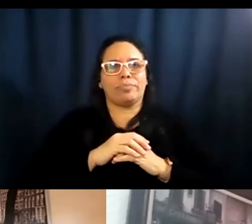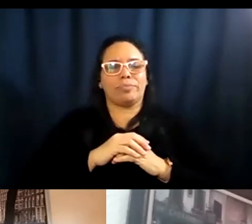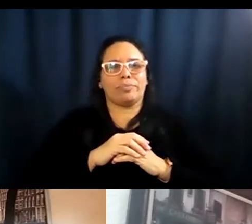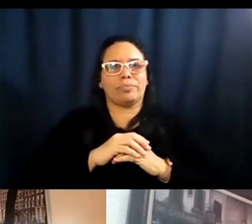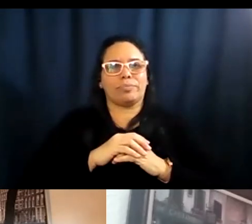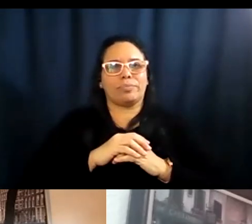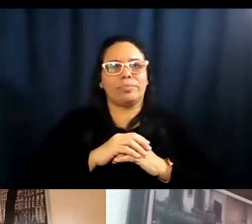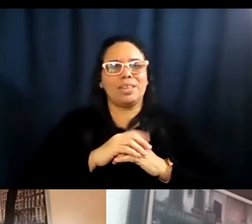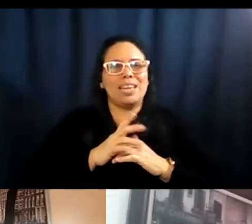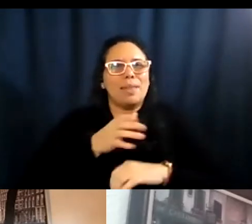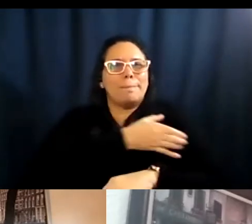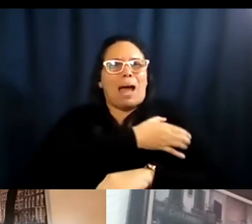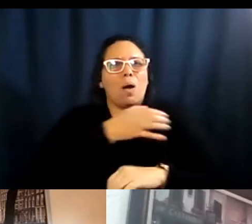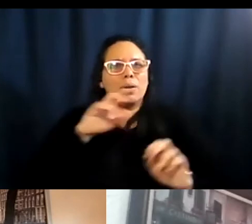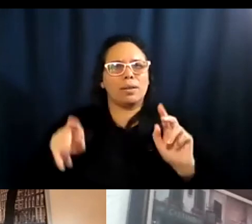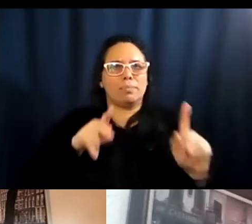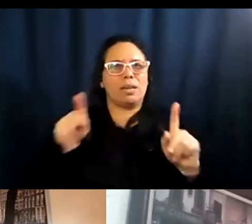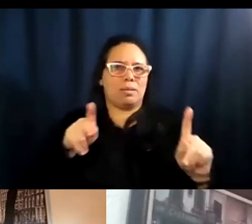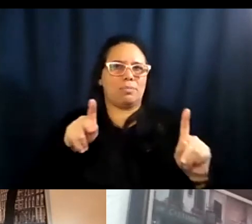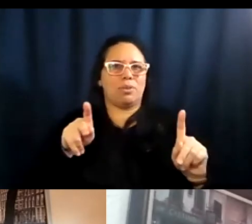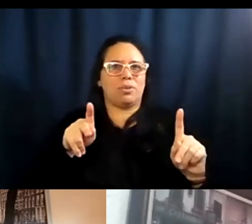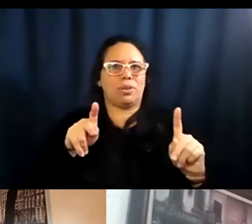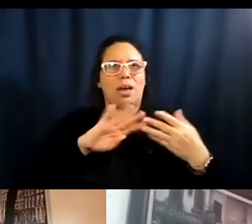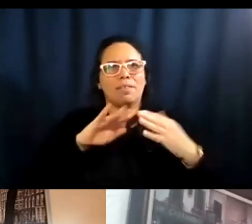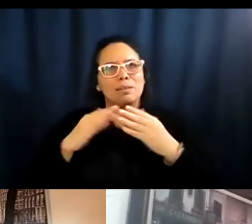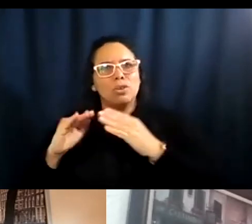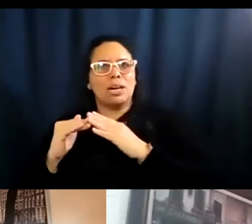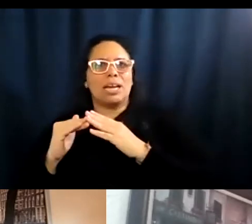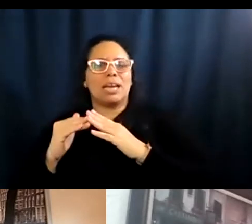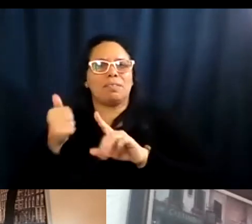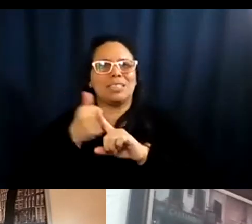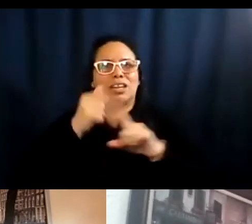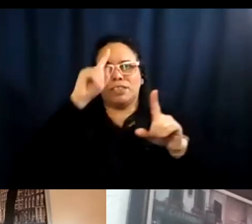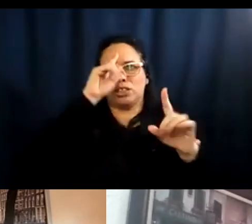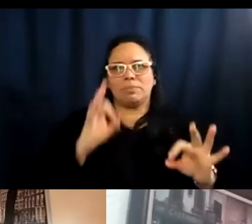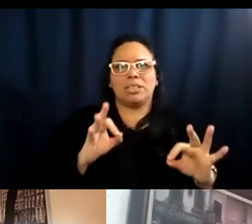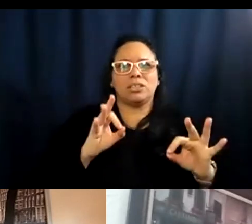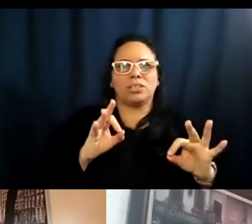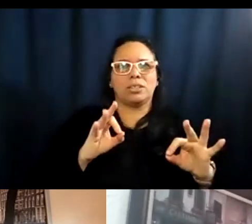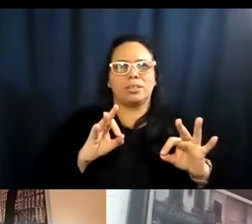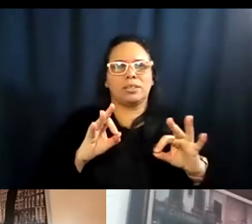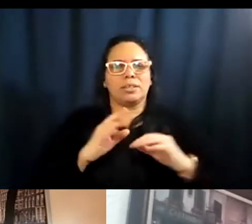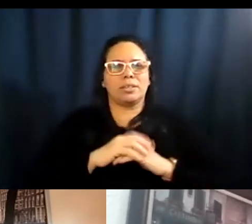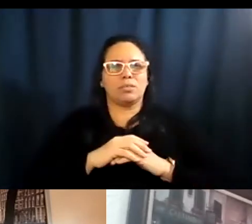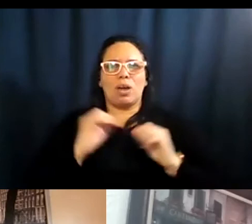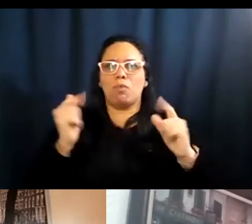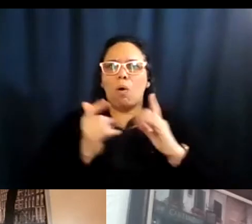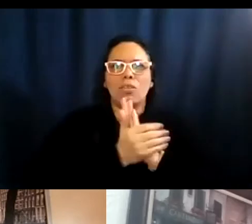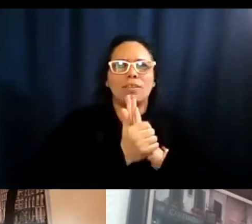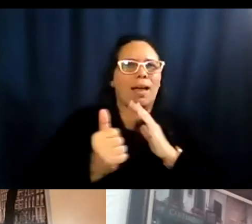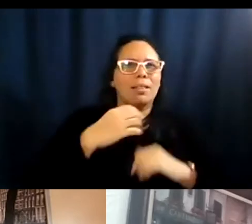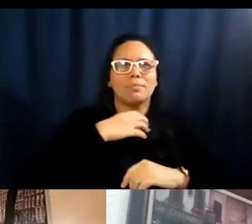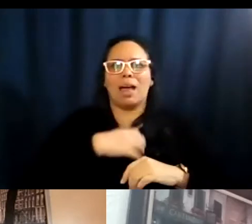just the power of the people, the power of communities to have self-determination. Like, we have all the talents, passions,